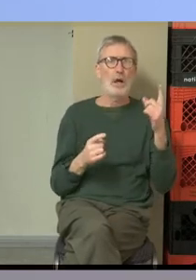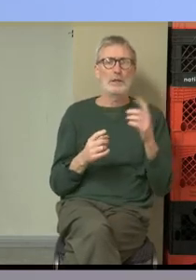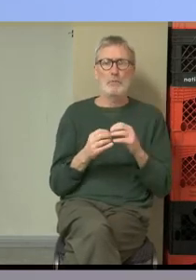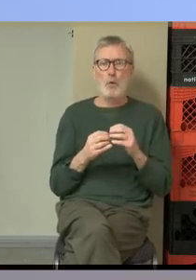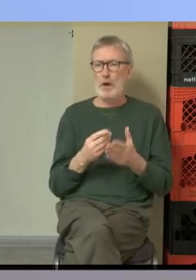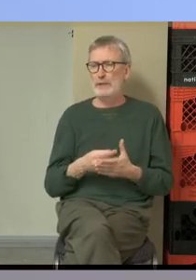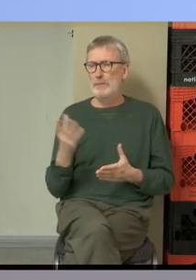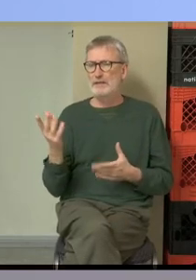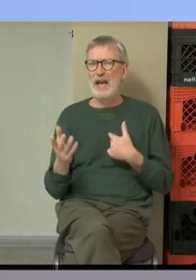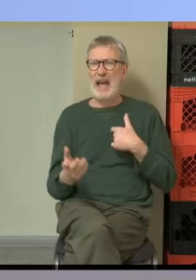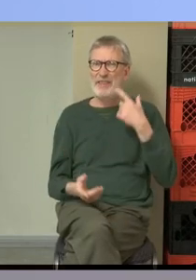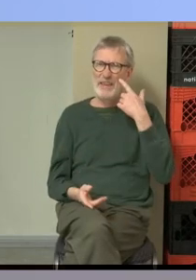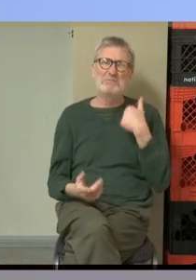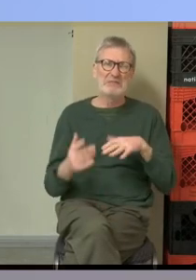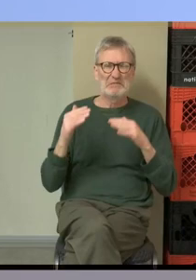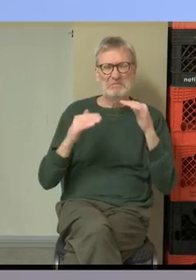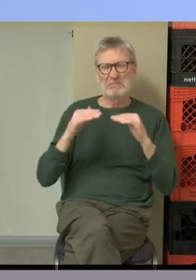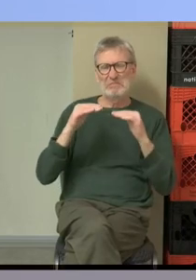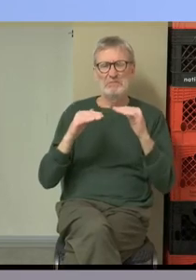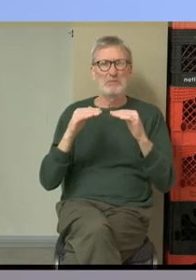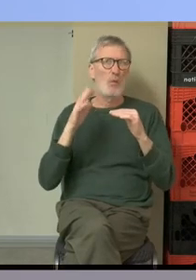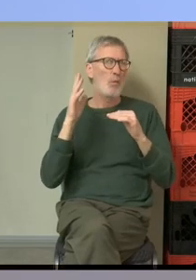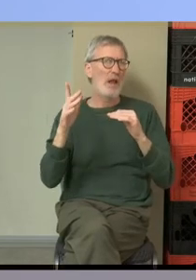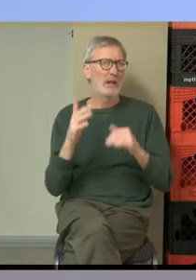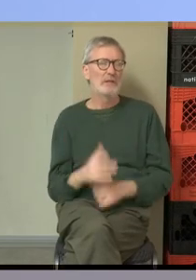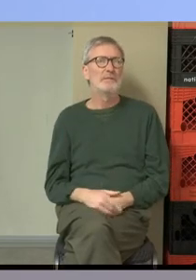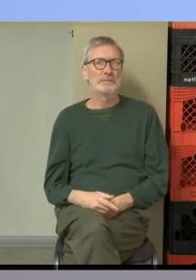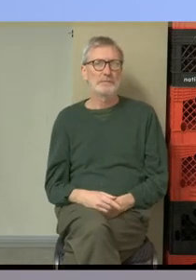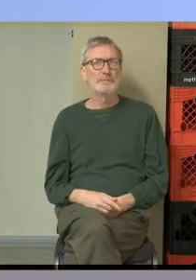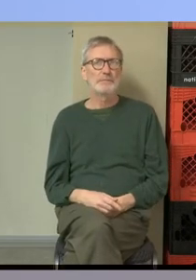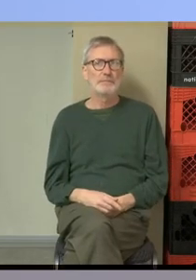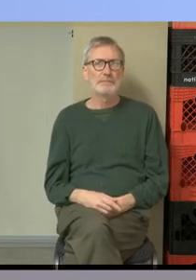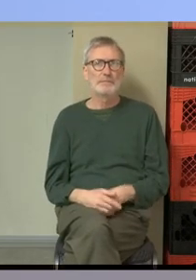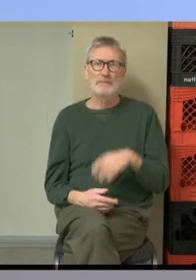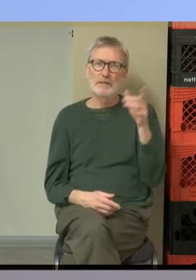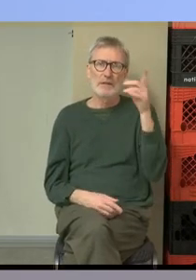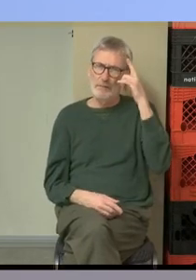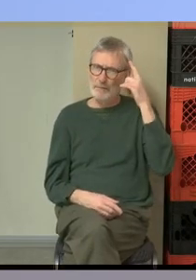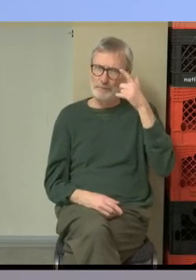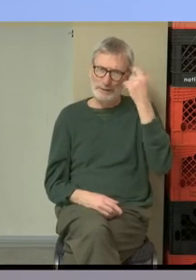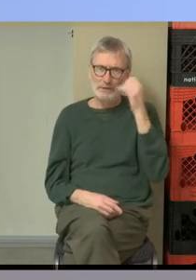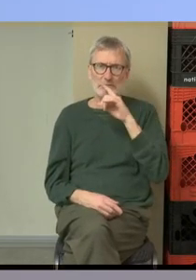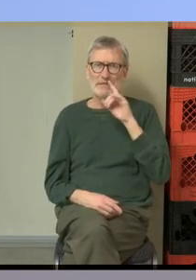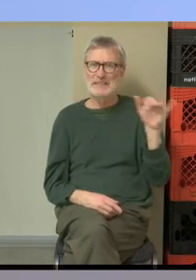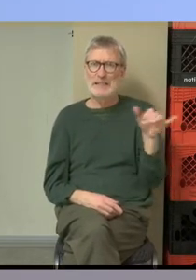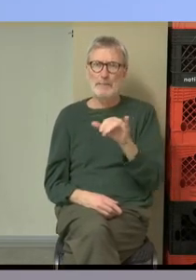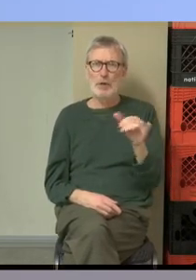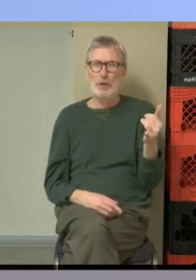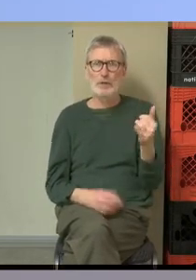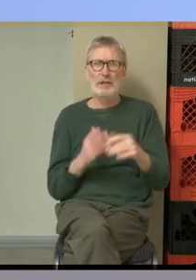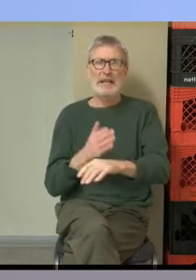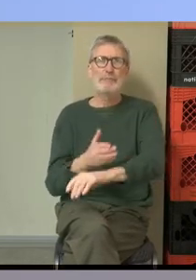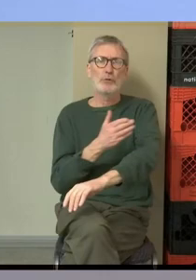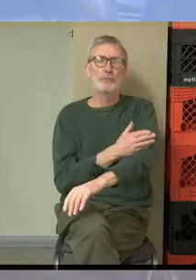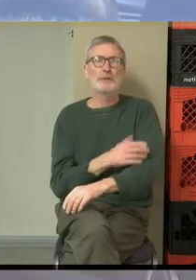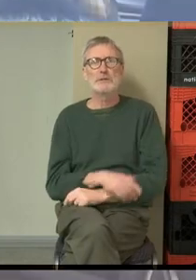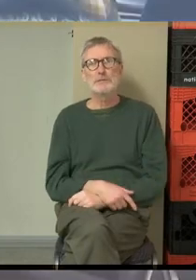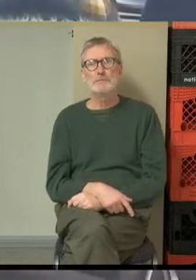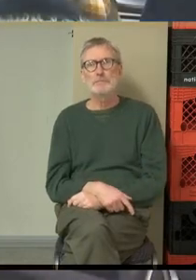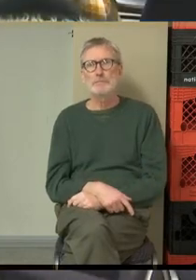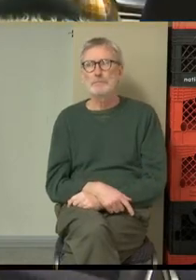I think they're going to be pretty equivalent in the end because we're looking at similar amenities and improvements for the overall park.